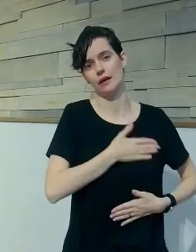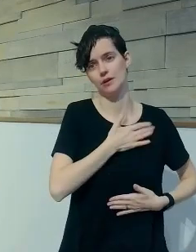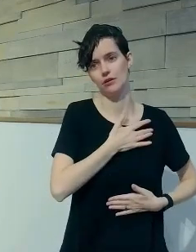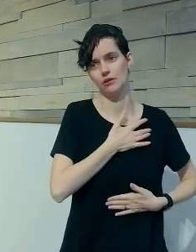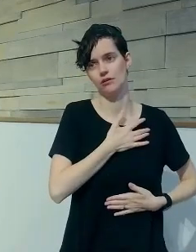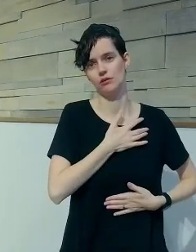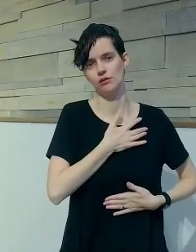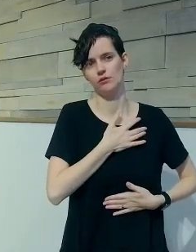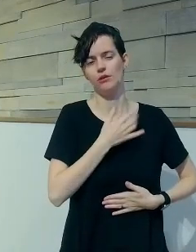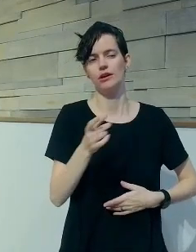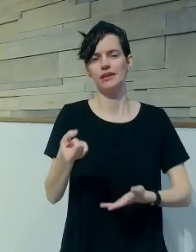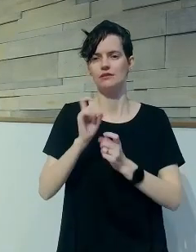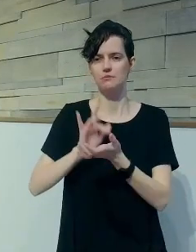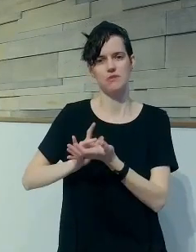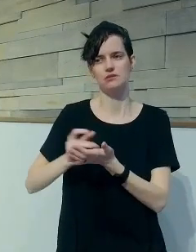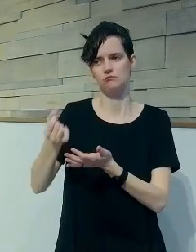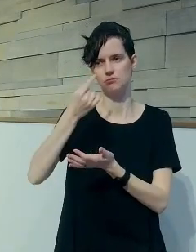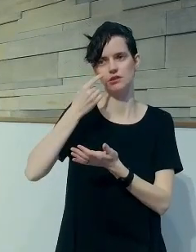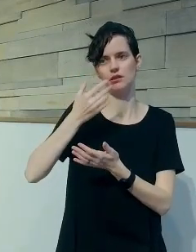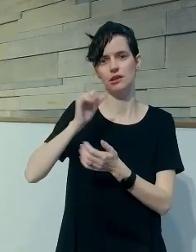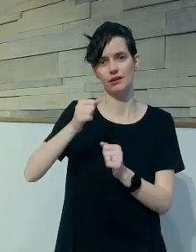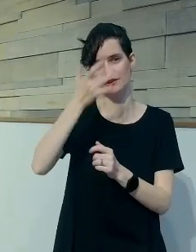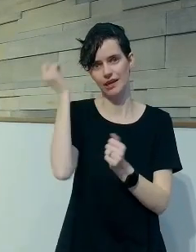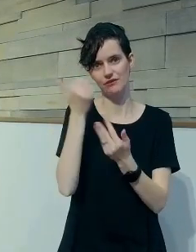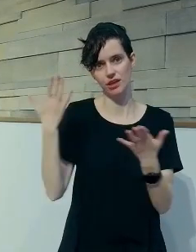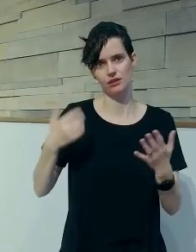or we'll throw some pills at you and that'll help you just to forget everything then.